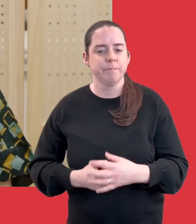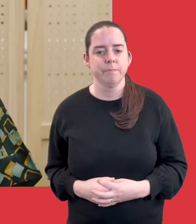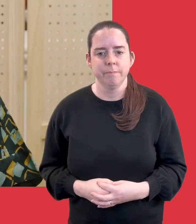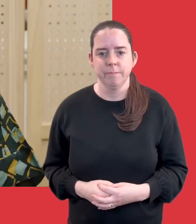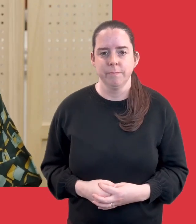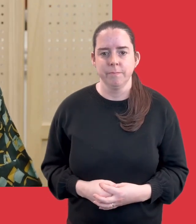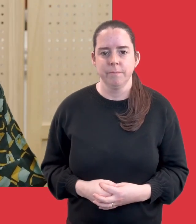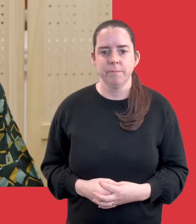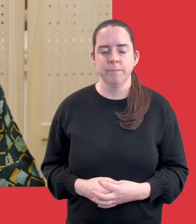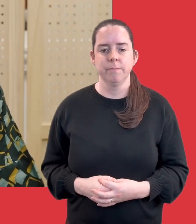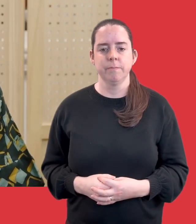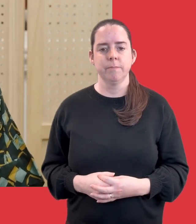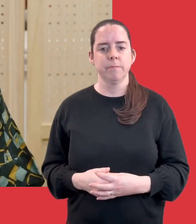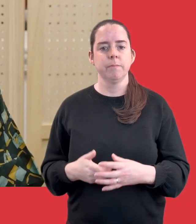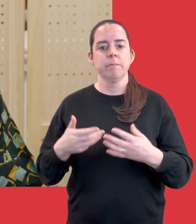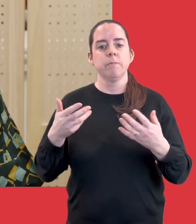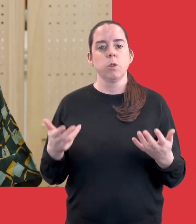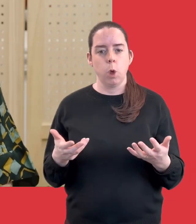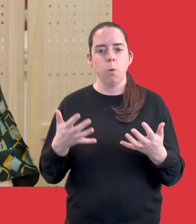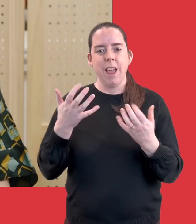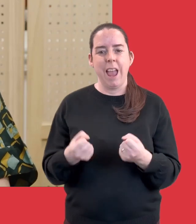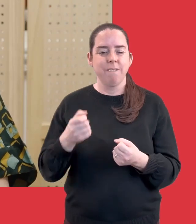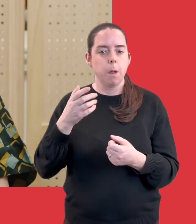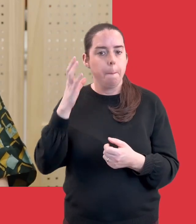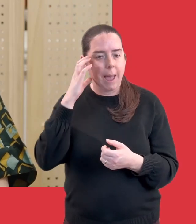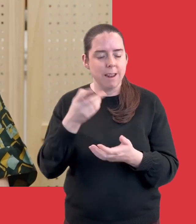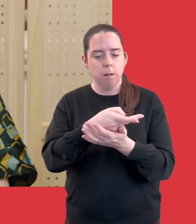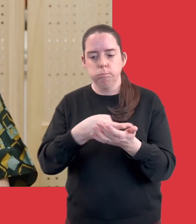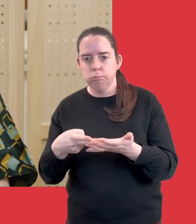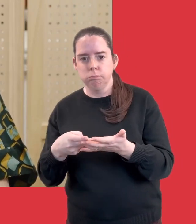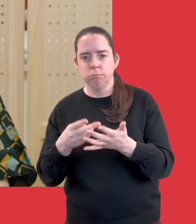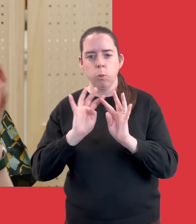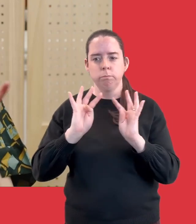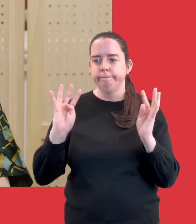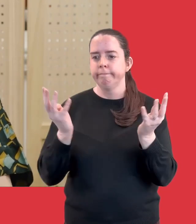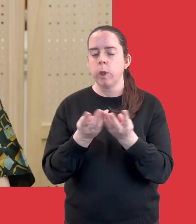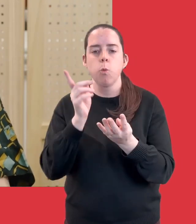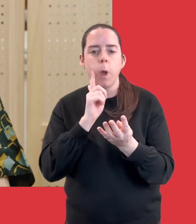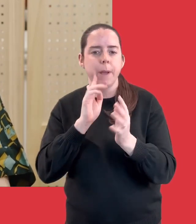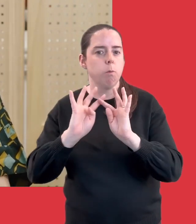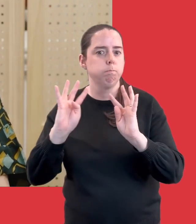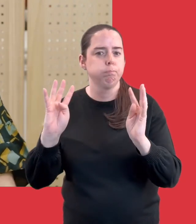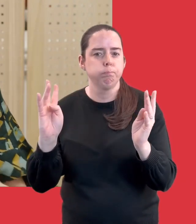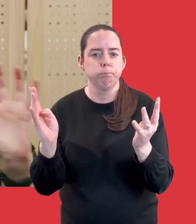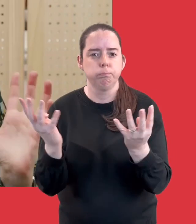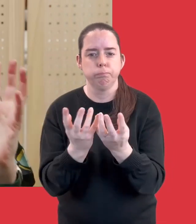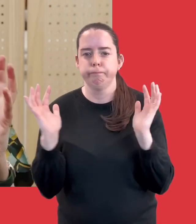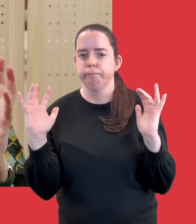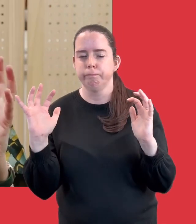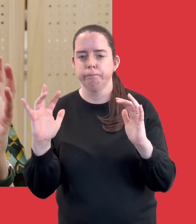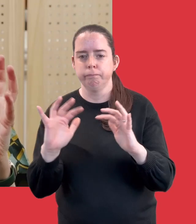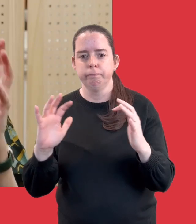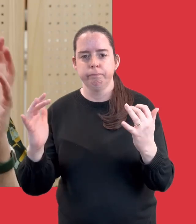know it, in some senses. So we have a group of women who gather